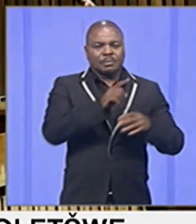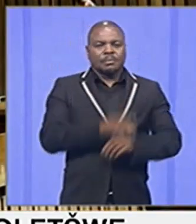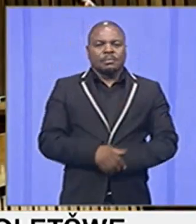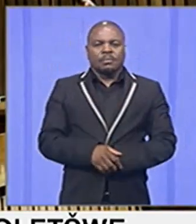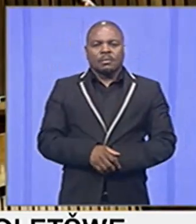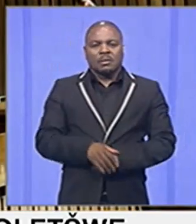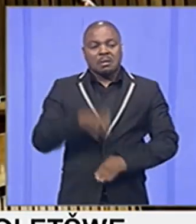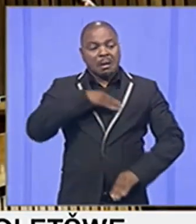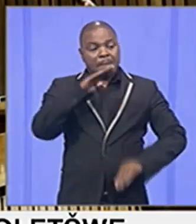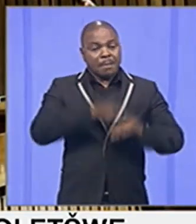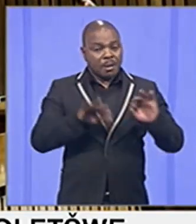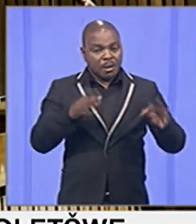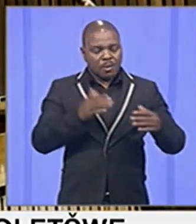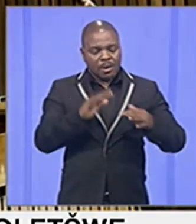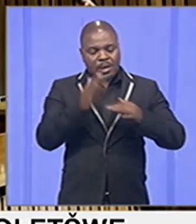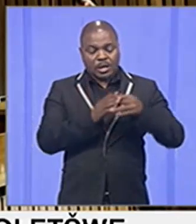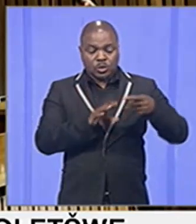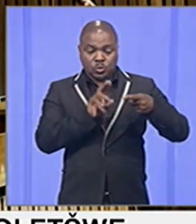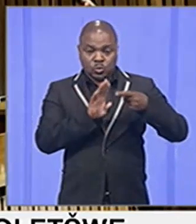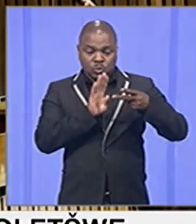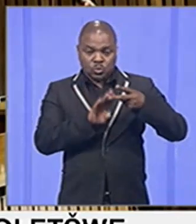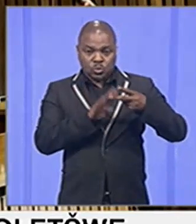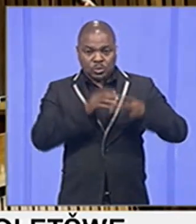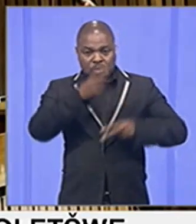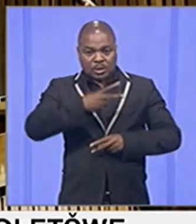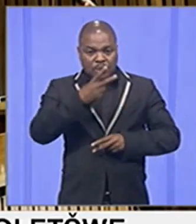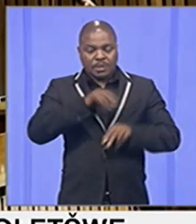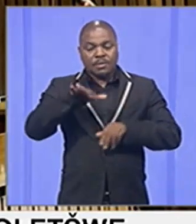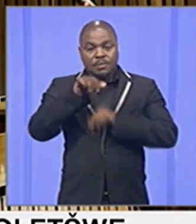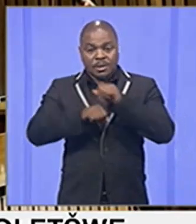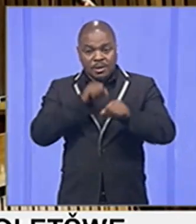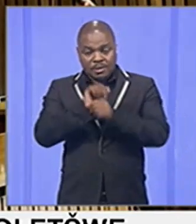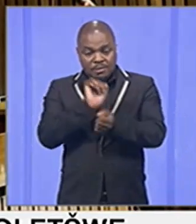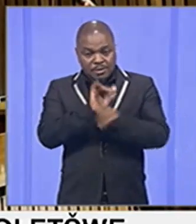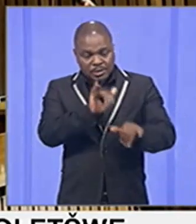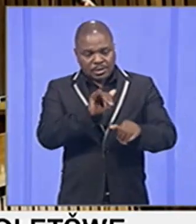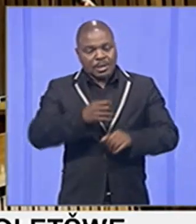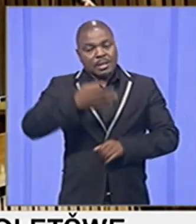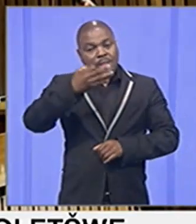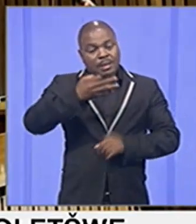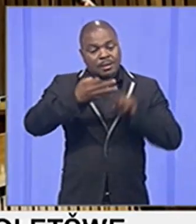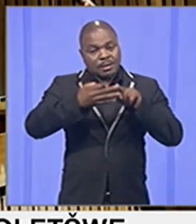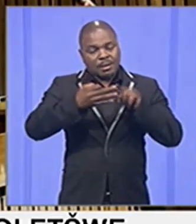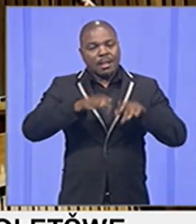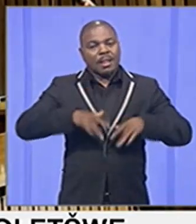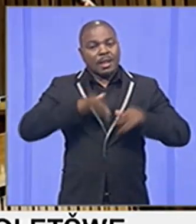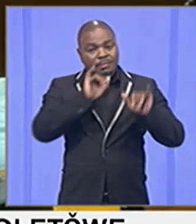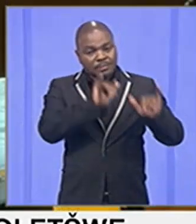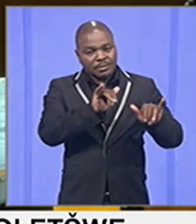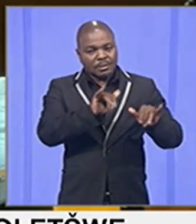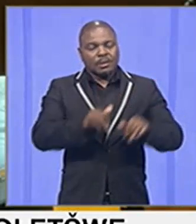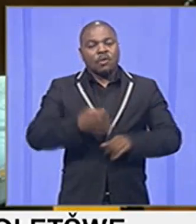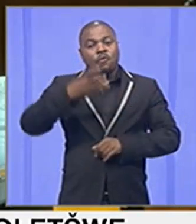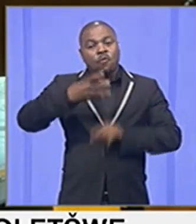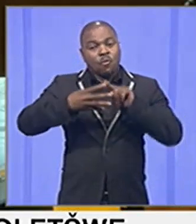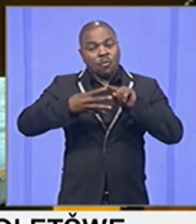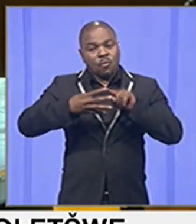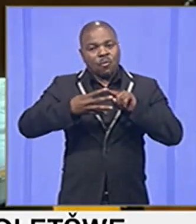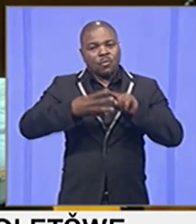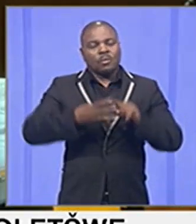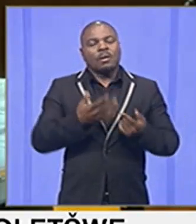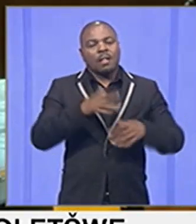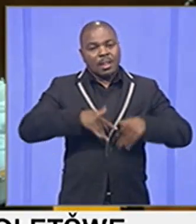follows. Count 2, you're sentenced to 15 years imprisonment. Count 3, you're sentenced to life imprisonment. Count 4, you're